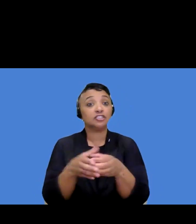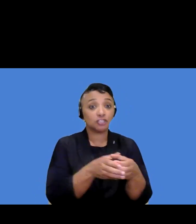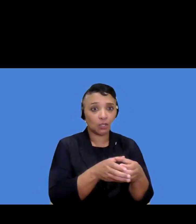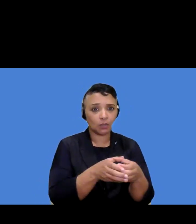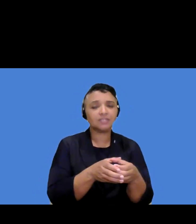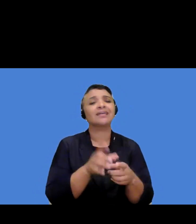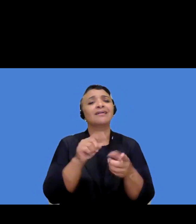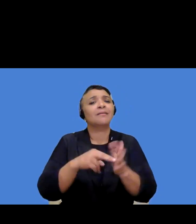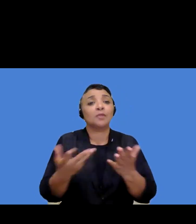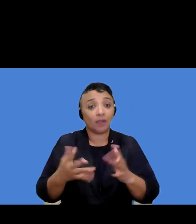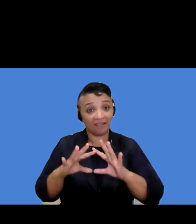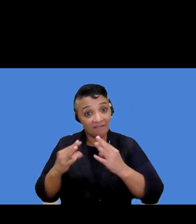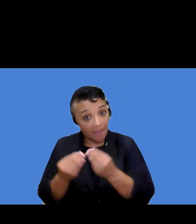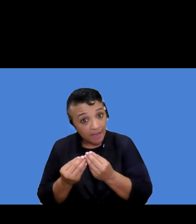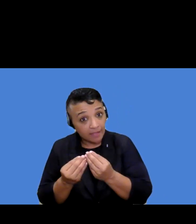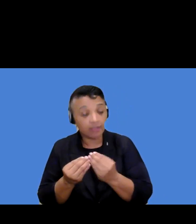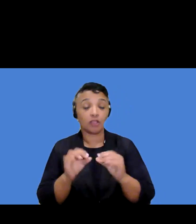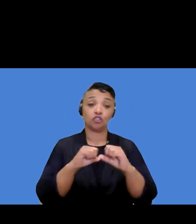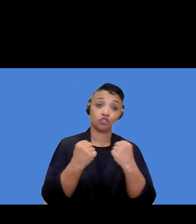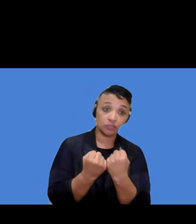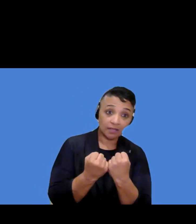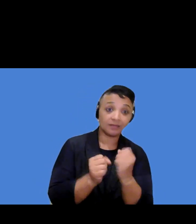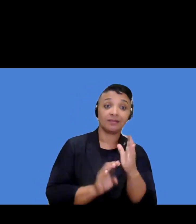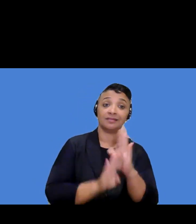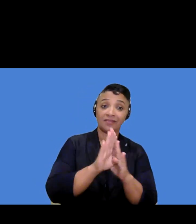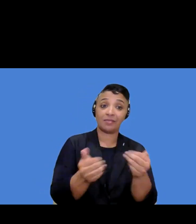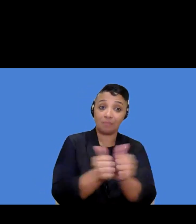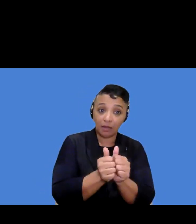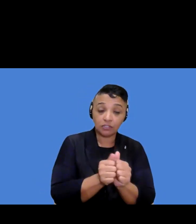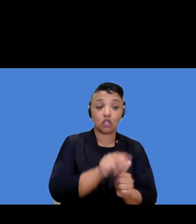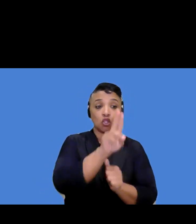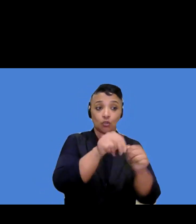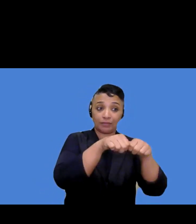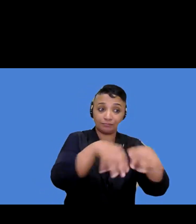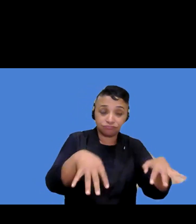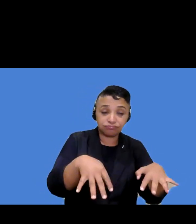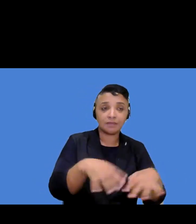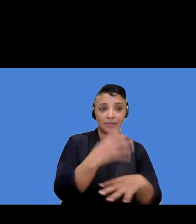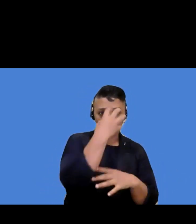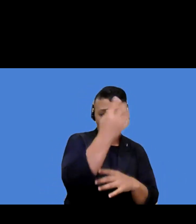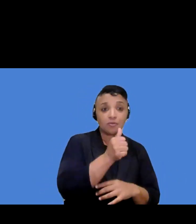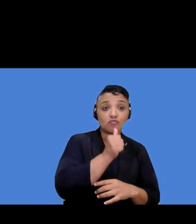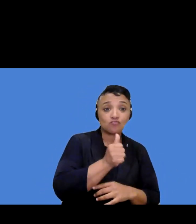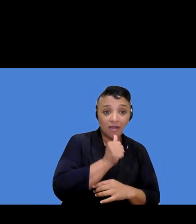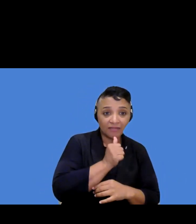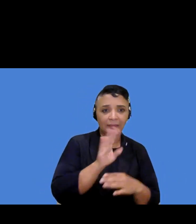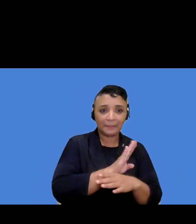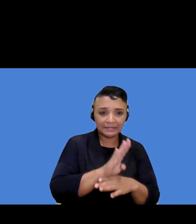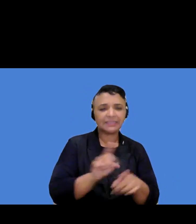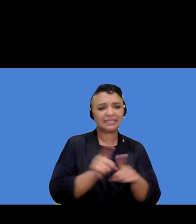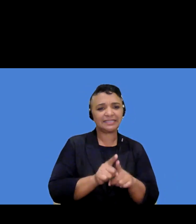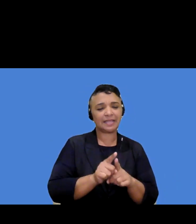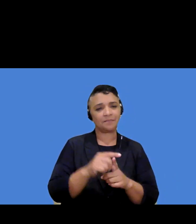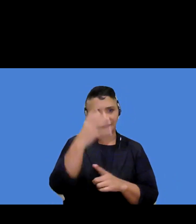families, society, development partners, UN agencies, public and private academia, and also it has